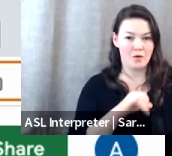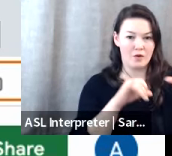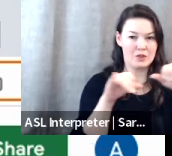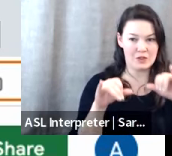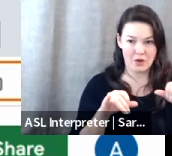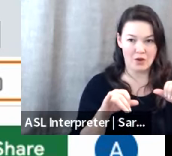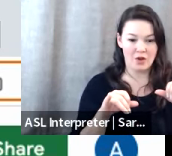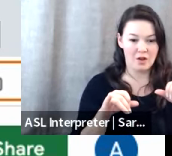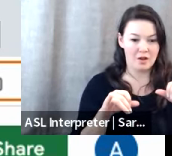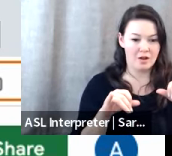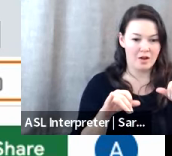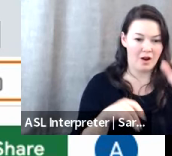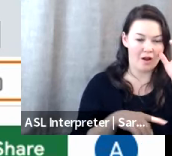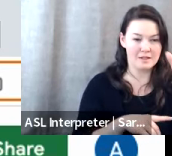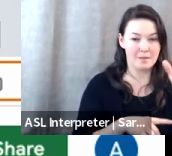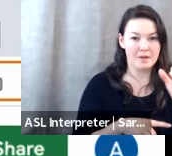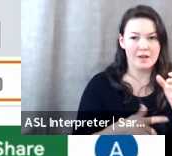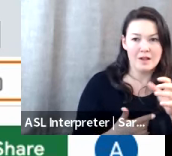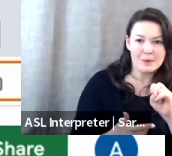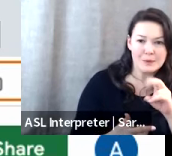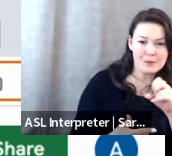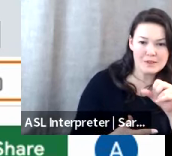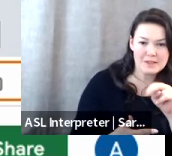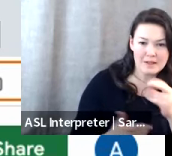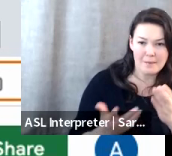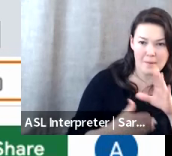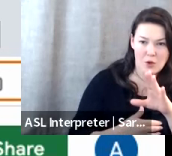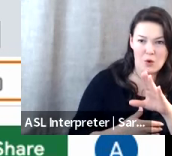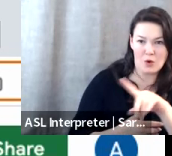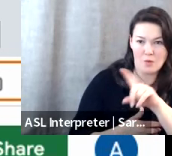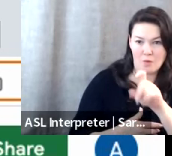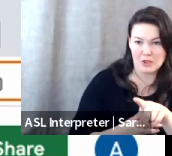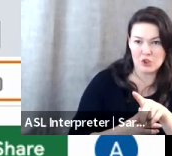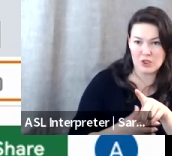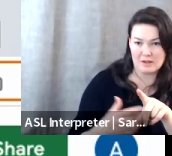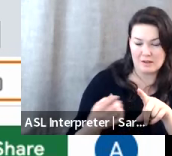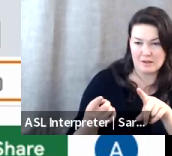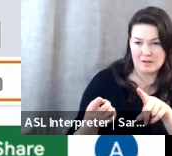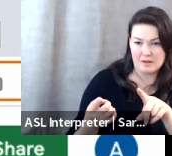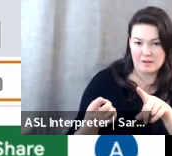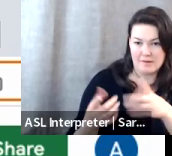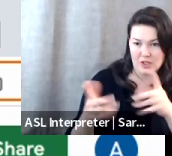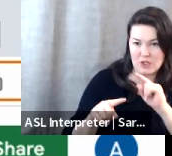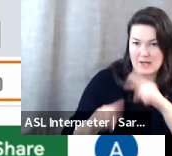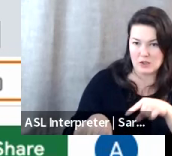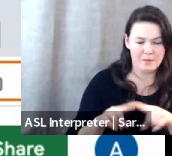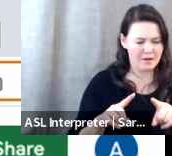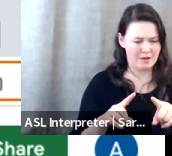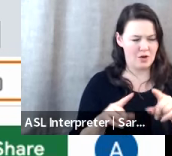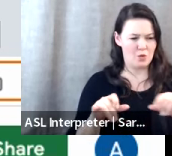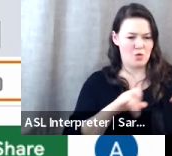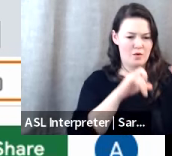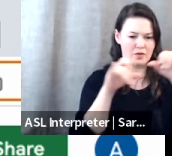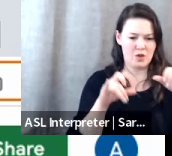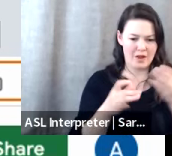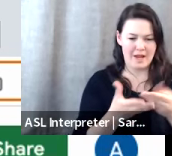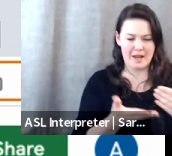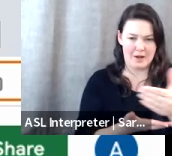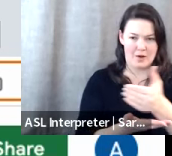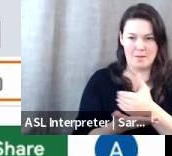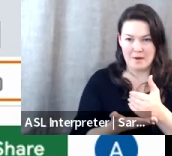chat your question from the chat was answered before, but does the universal income supplemental payments potentially